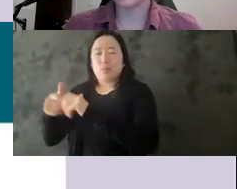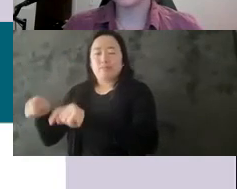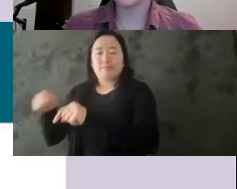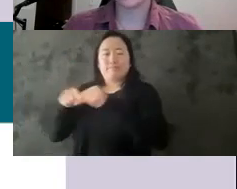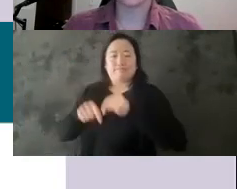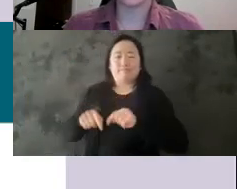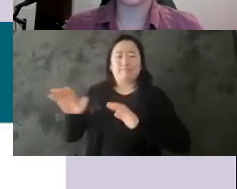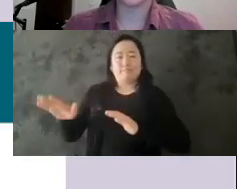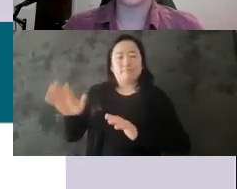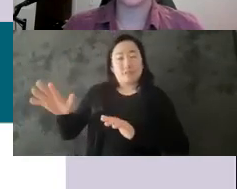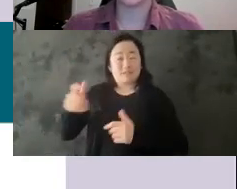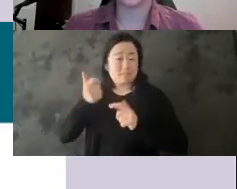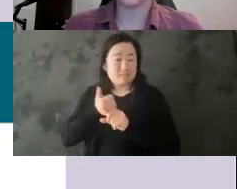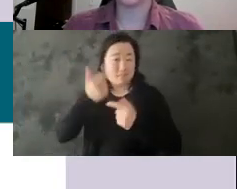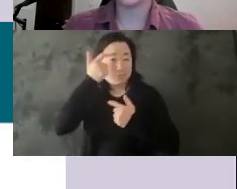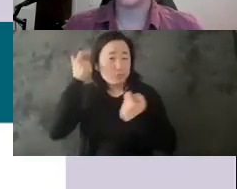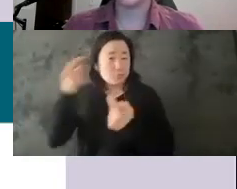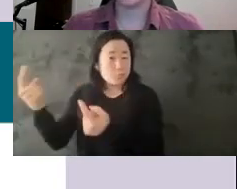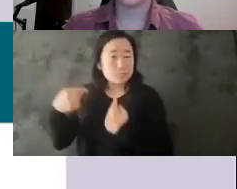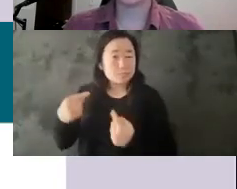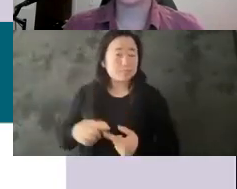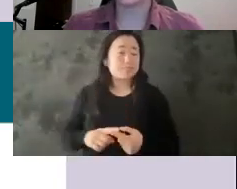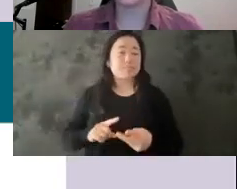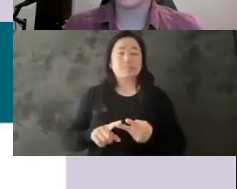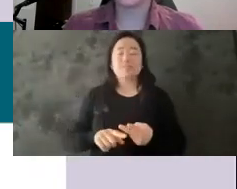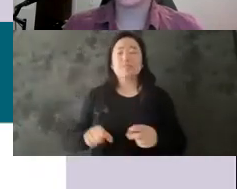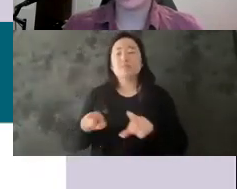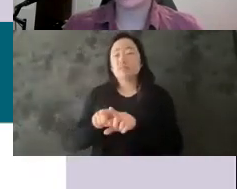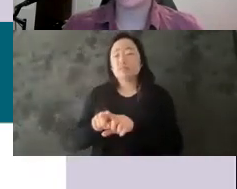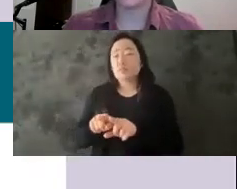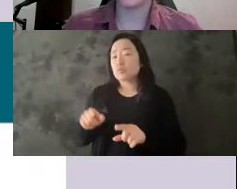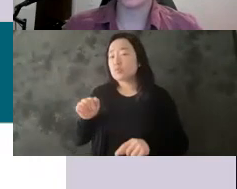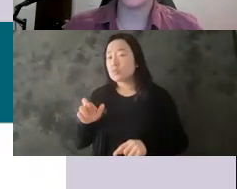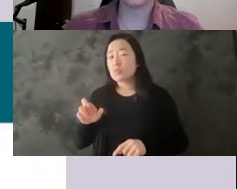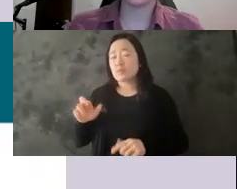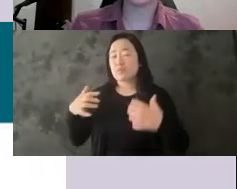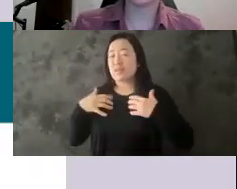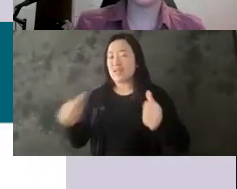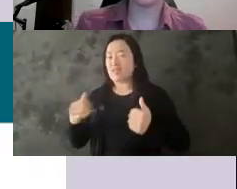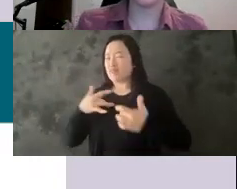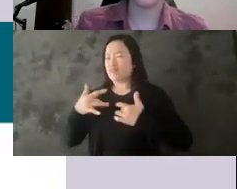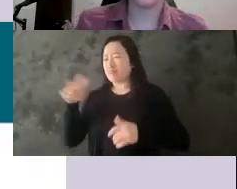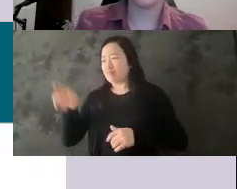trauma response. It could also be the result of a health concern like a traumatic brain injury.